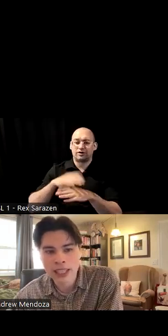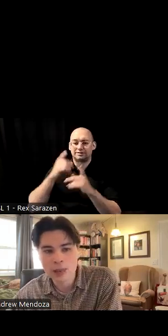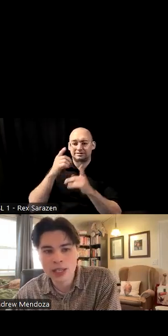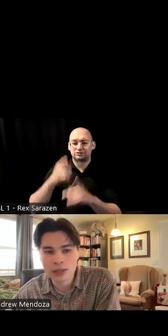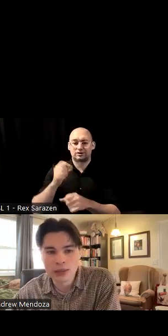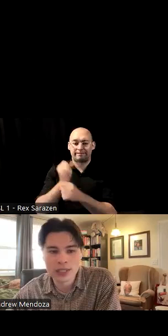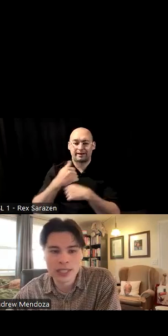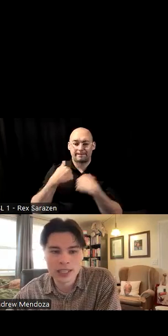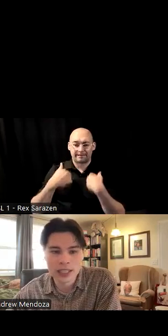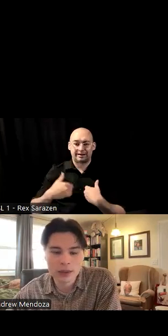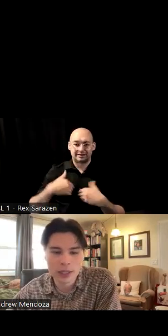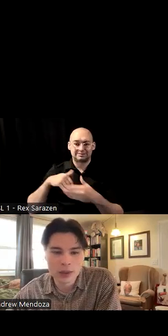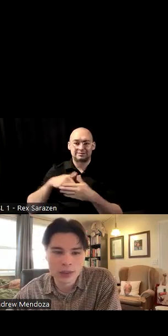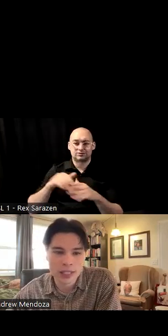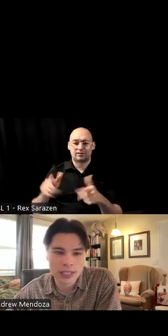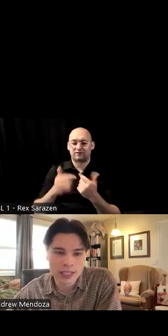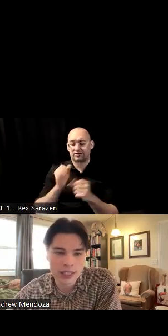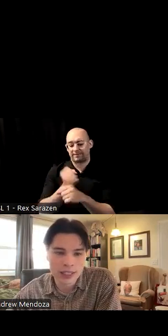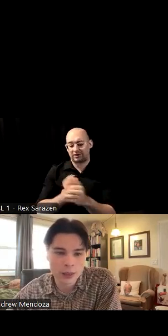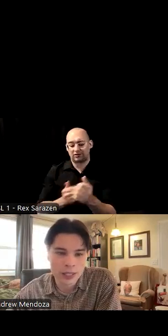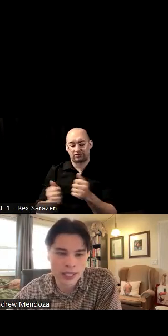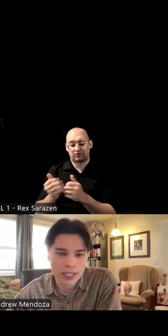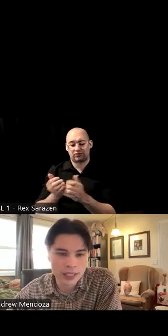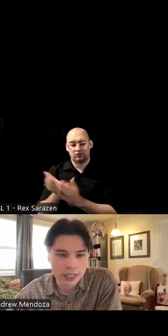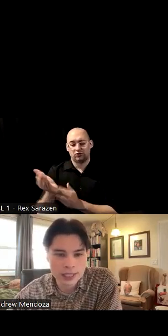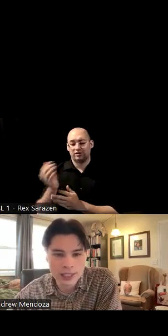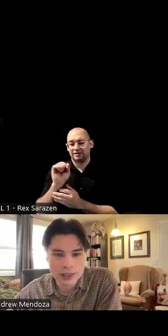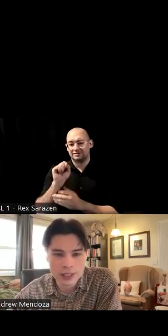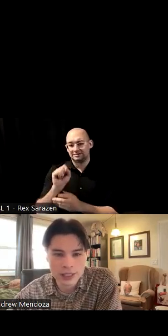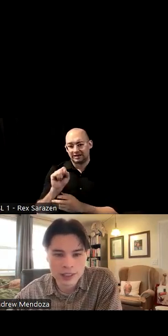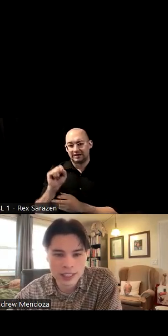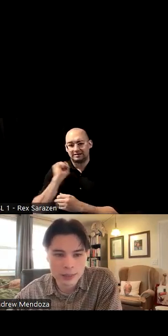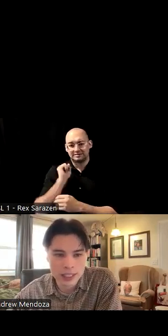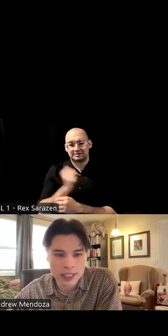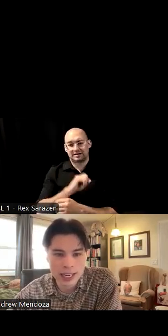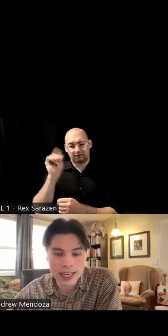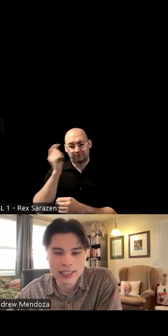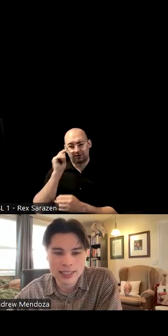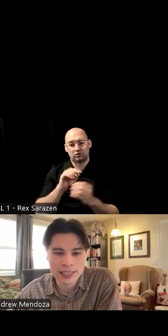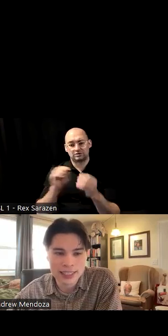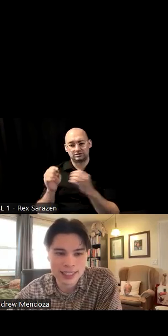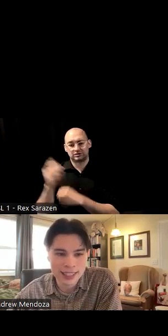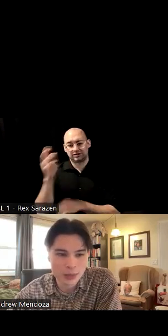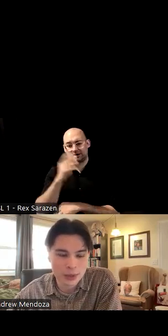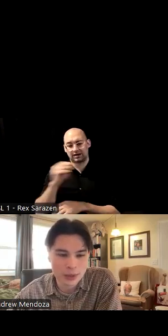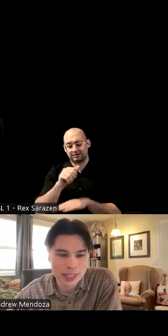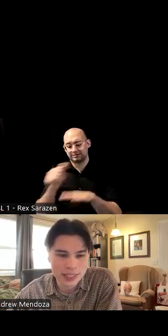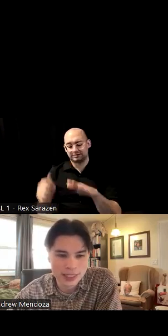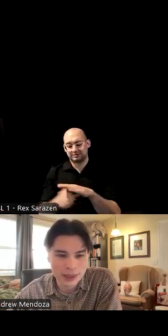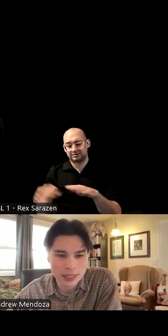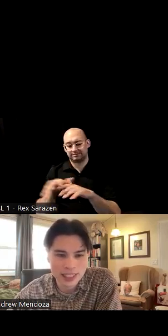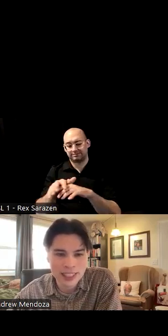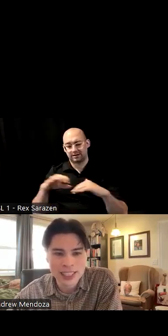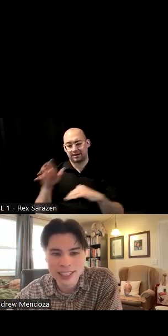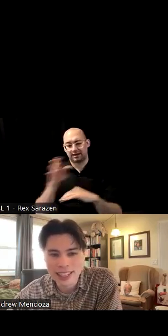lives. It made it through the Senate Governmental Organization Committee, and then the Senate Judiciary Committee, and the Senate